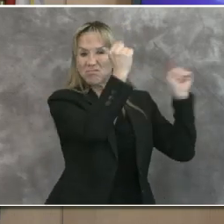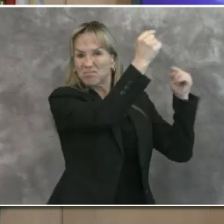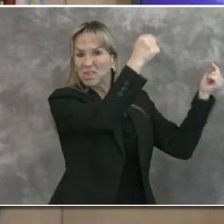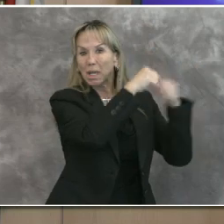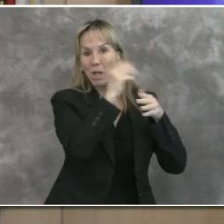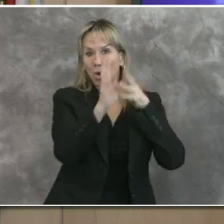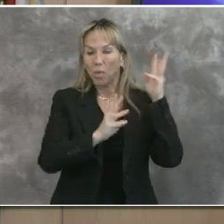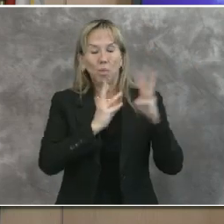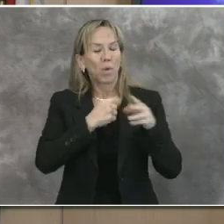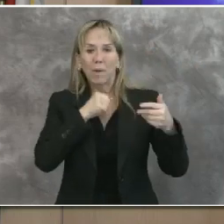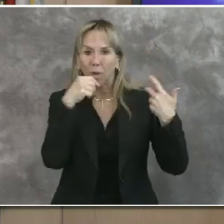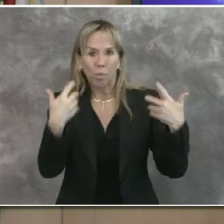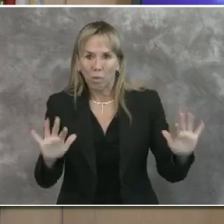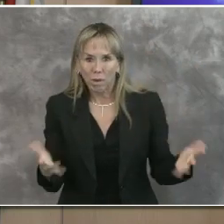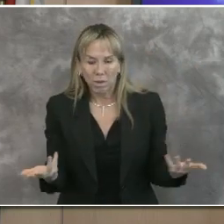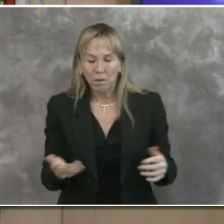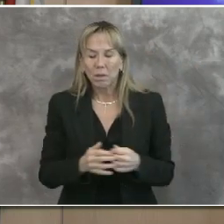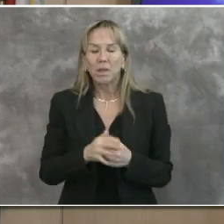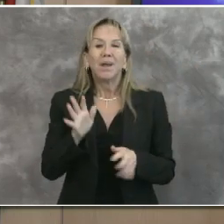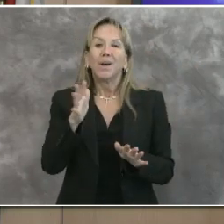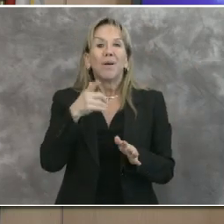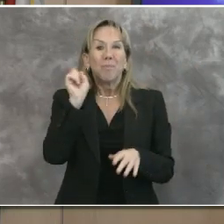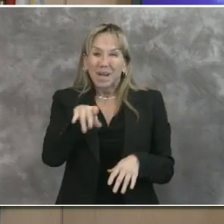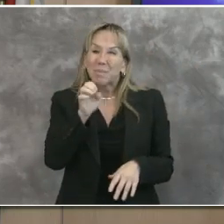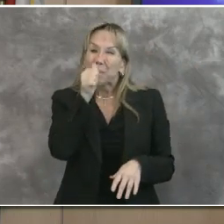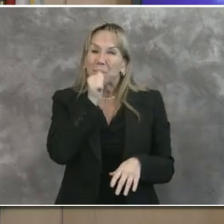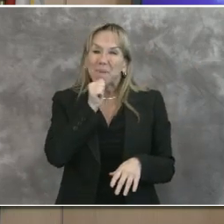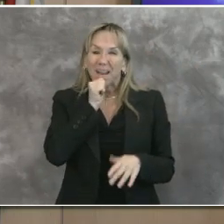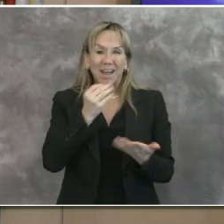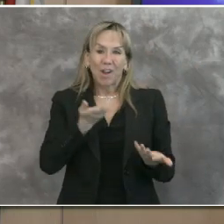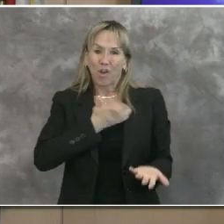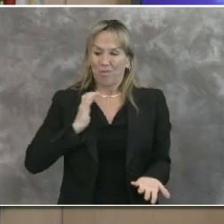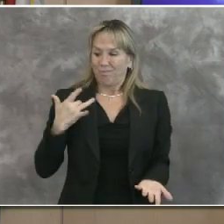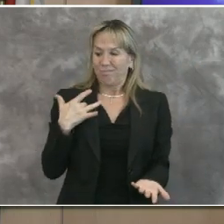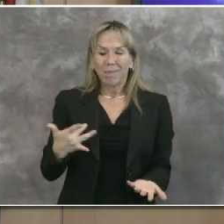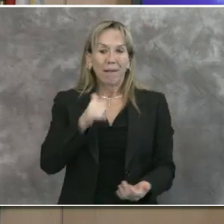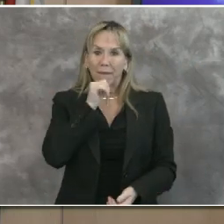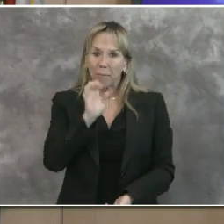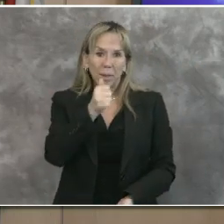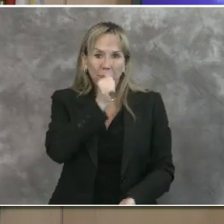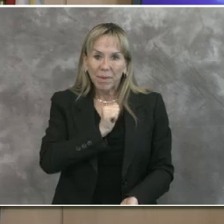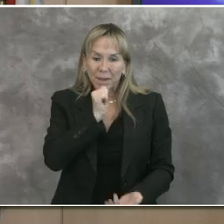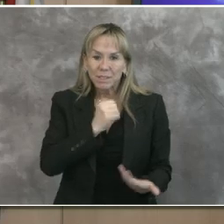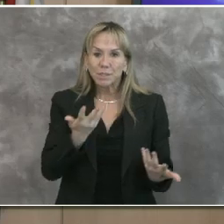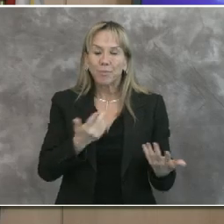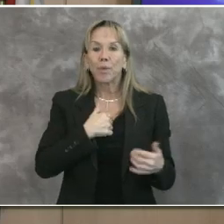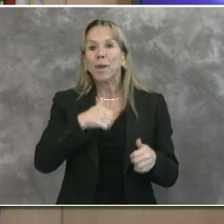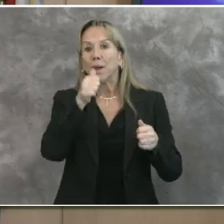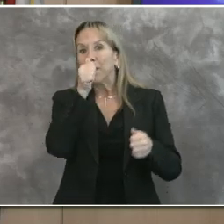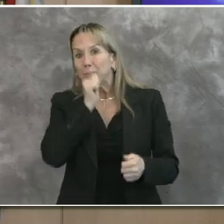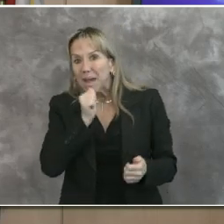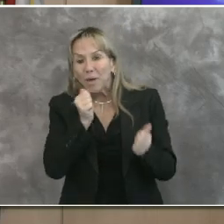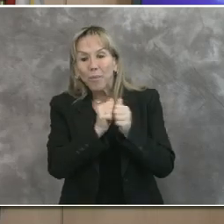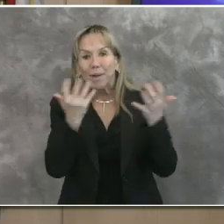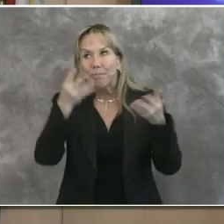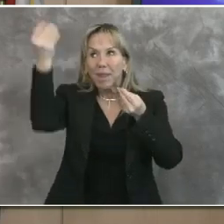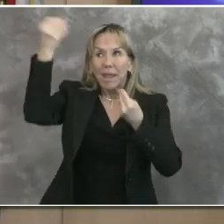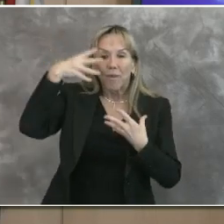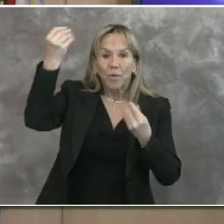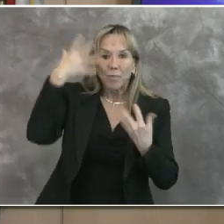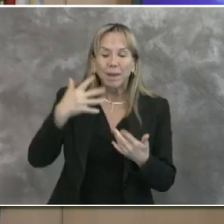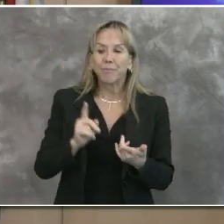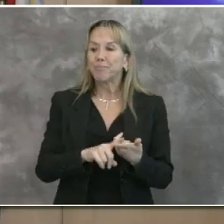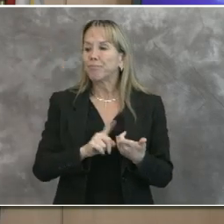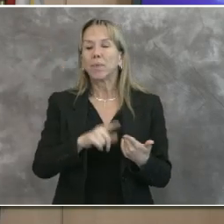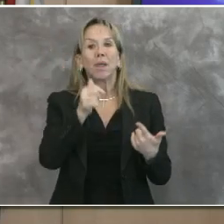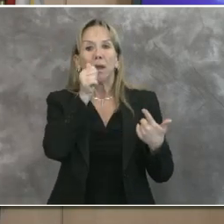people. Both patient with the changing nature of the situation, patient with the changing sources of information, patient with the